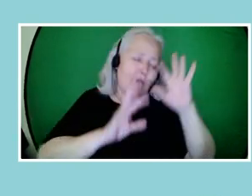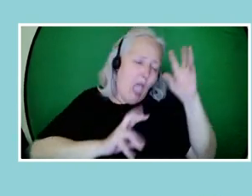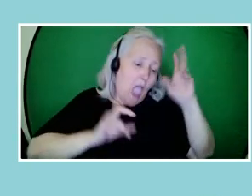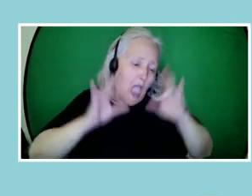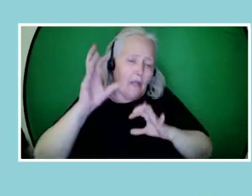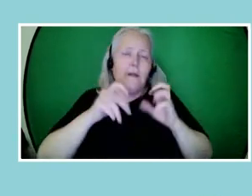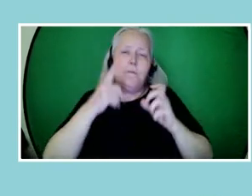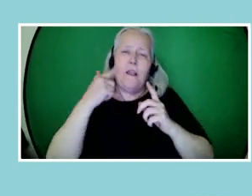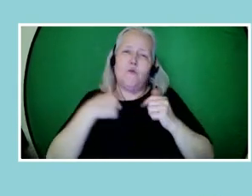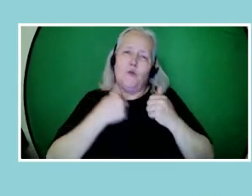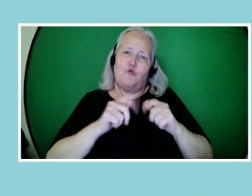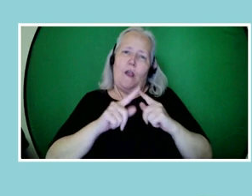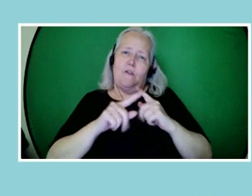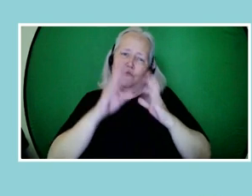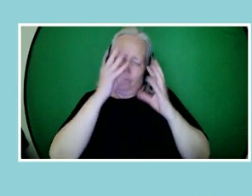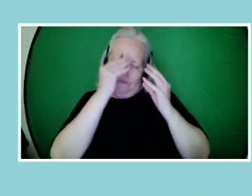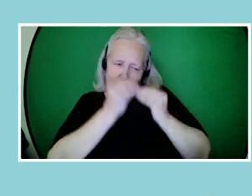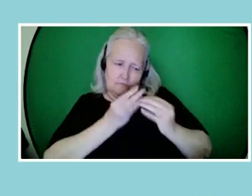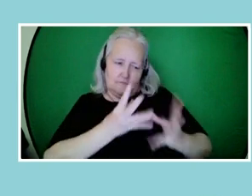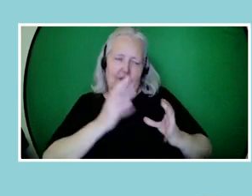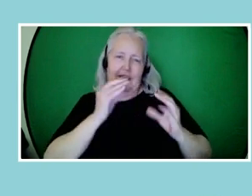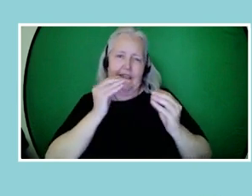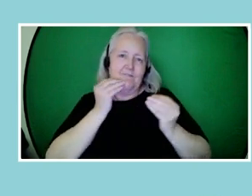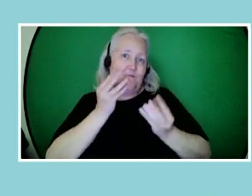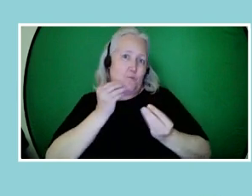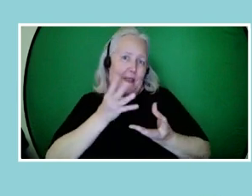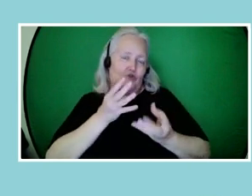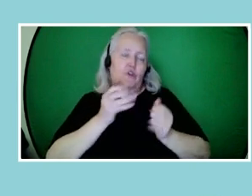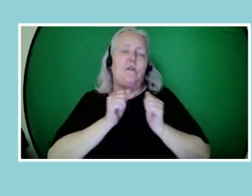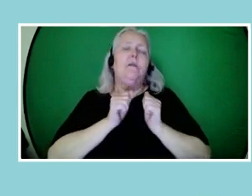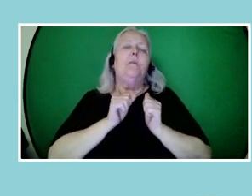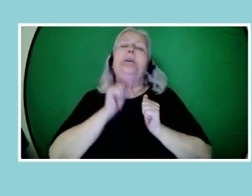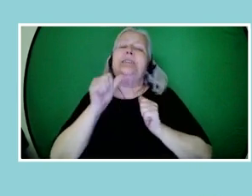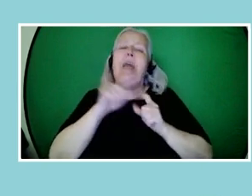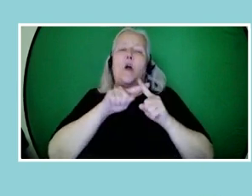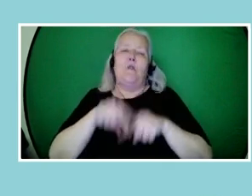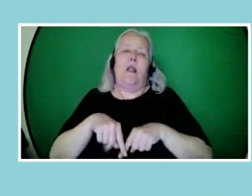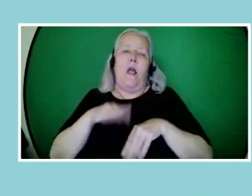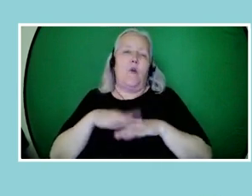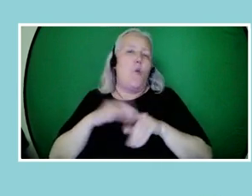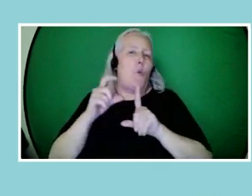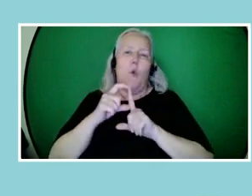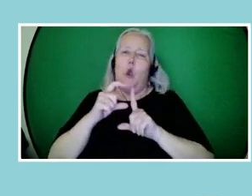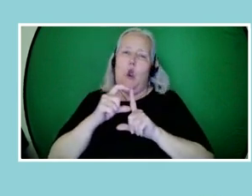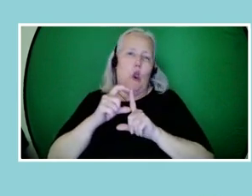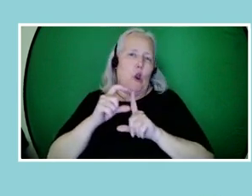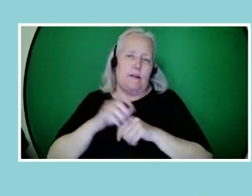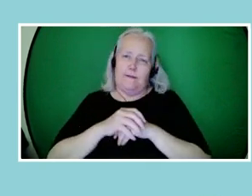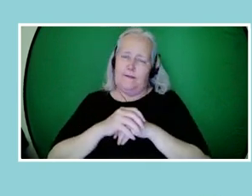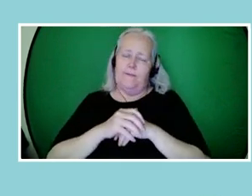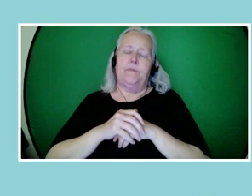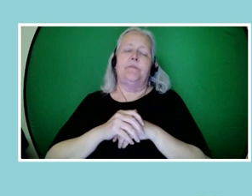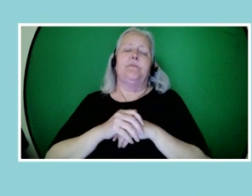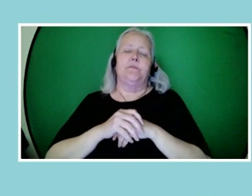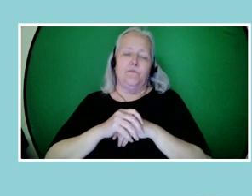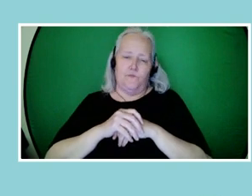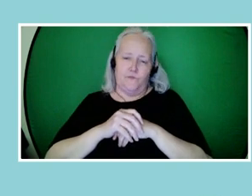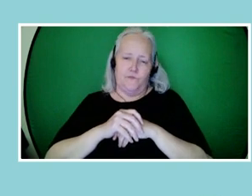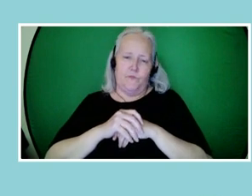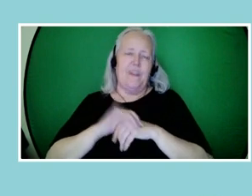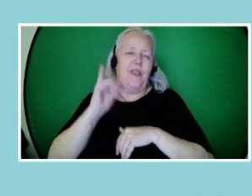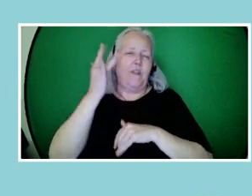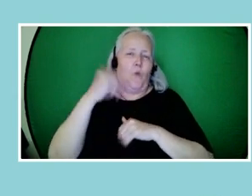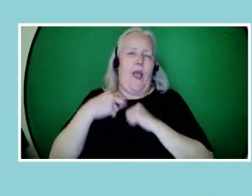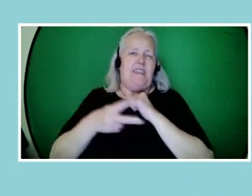communicate information without actually relying on words. So I like to leave this till the end.